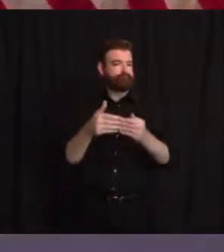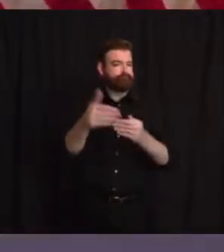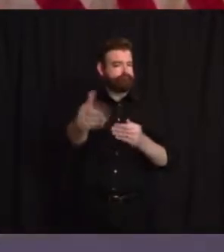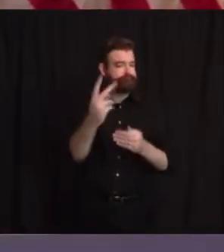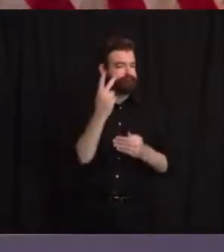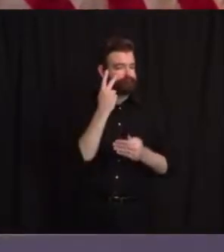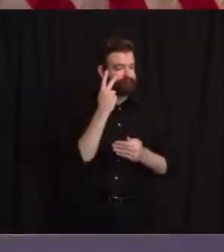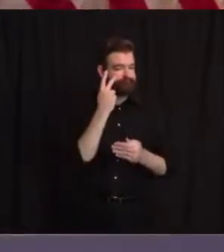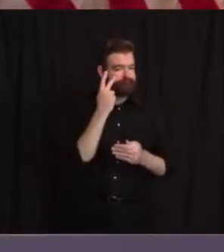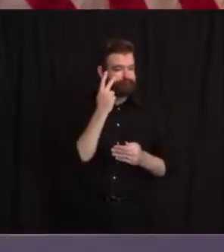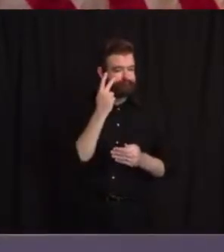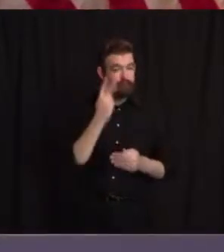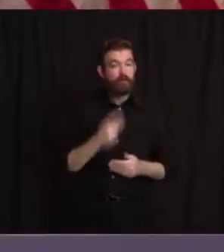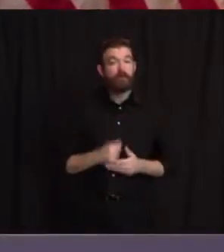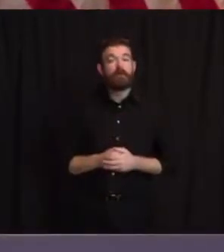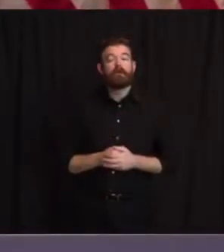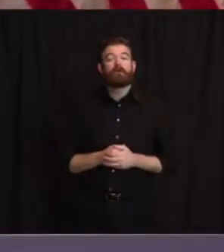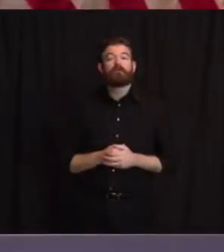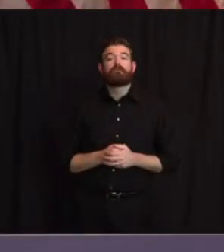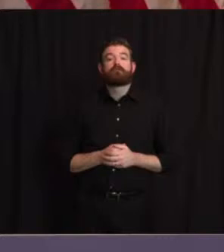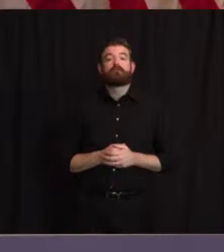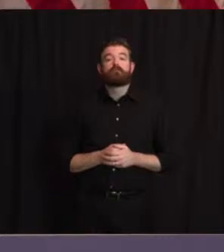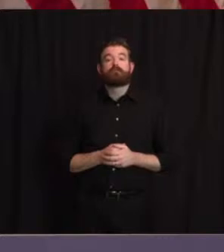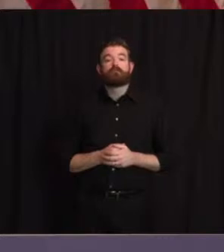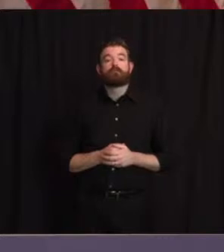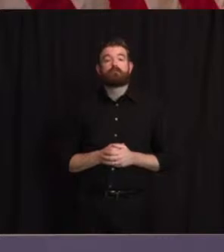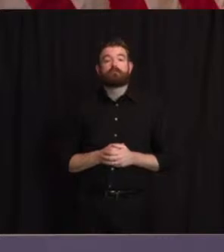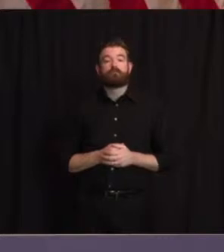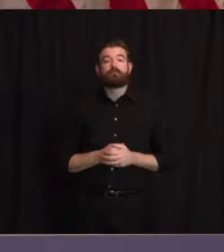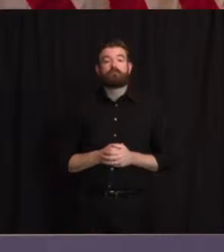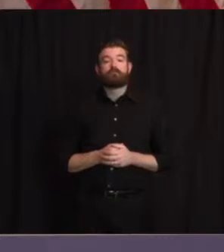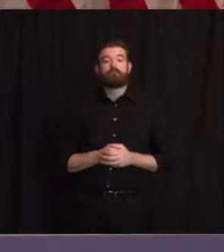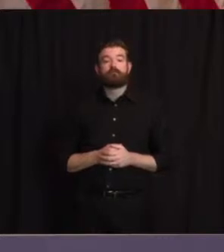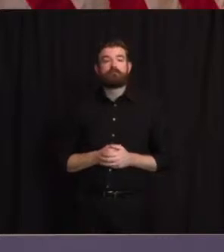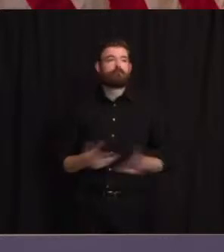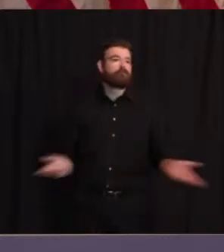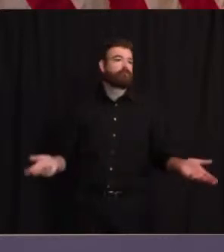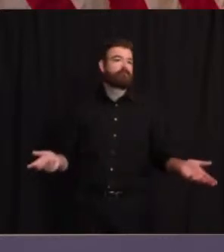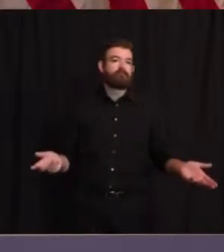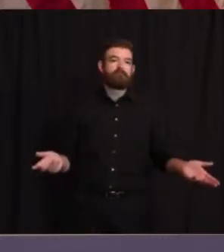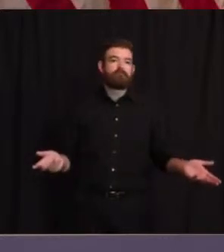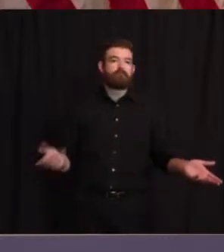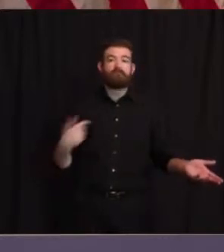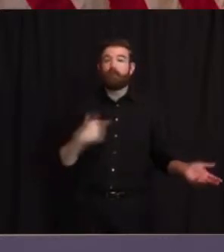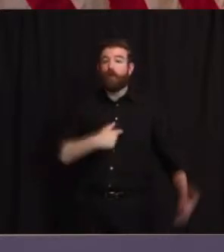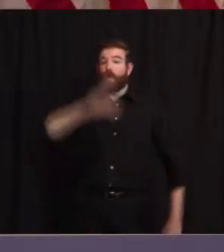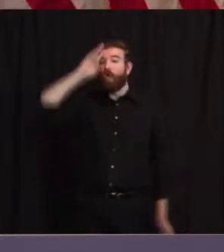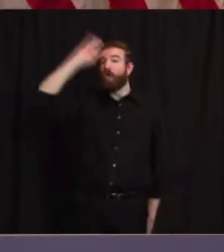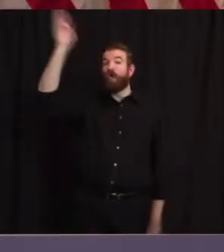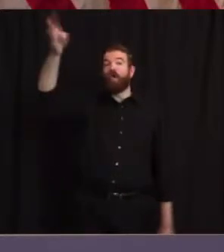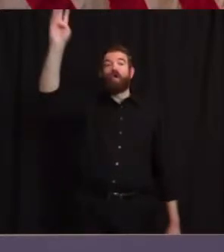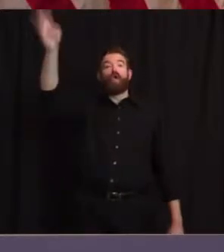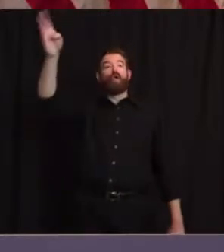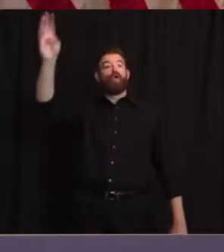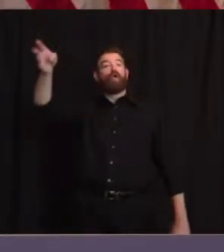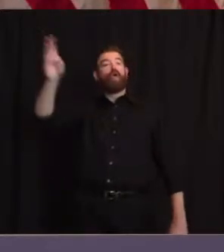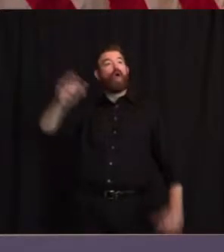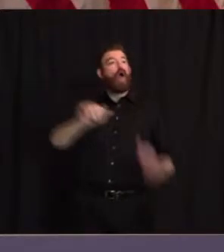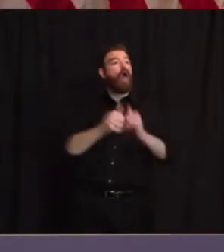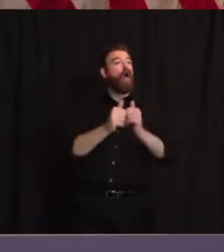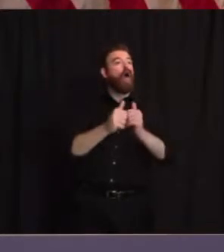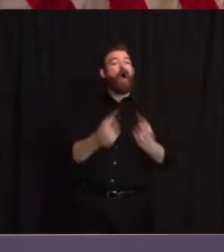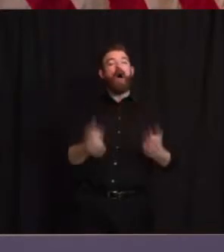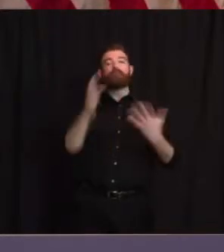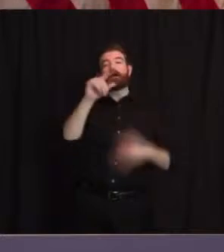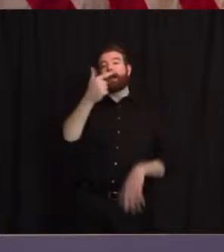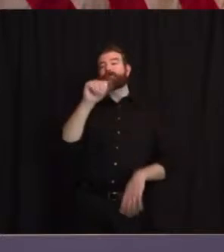her back porch trying to put her finger in the air to decide what the gas tax should be. This is a formula that was put in place before we got to office. And